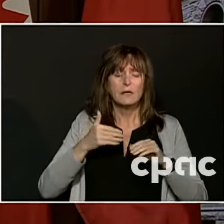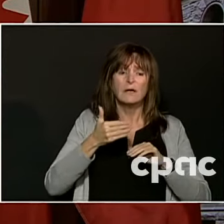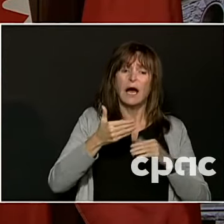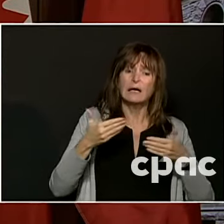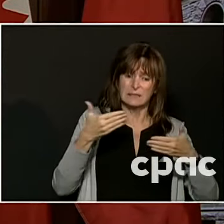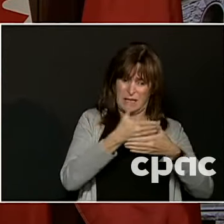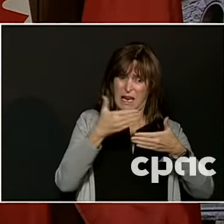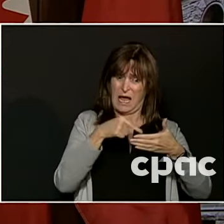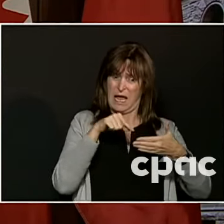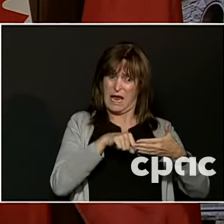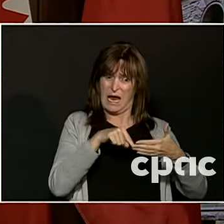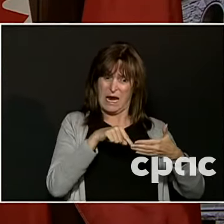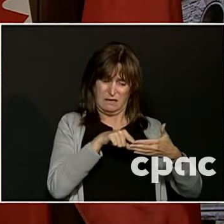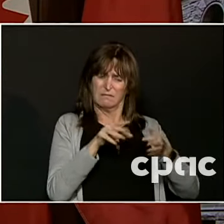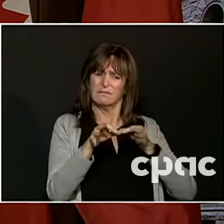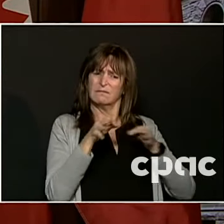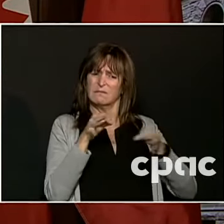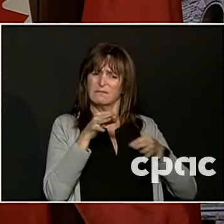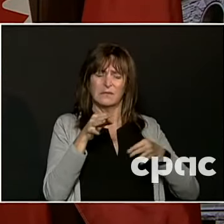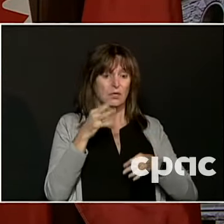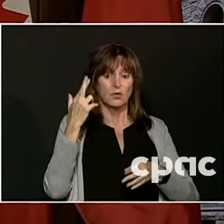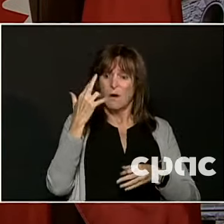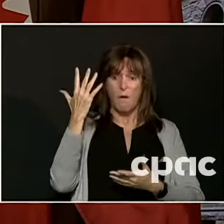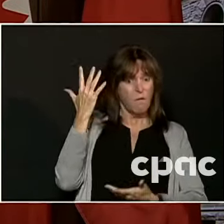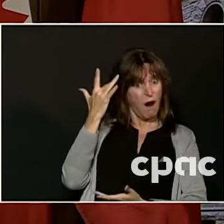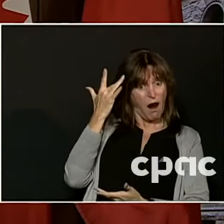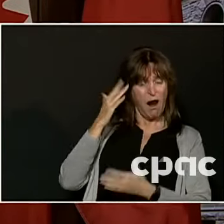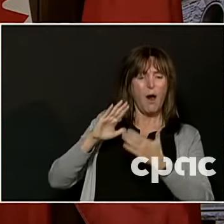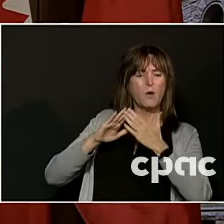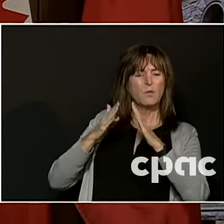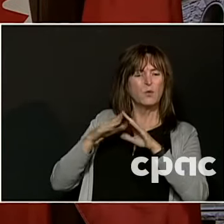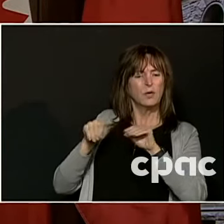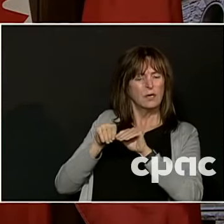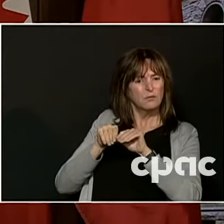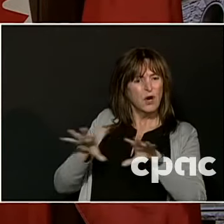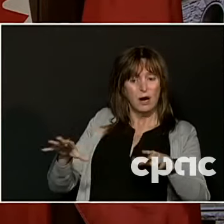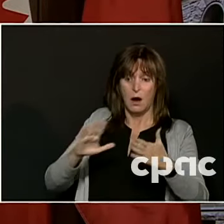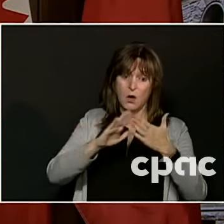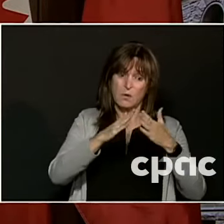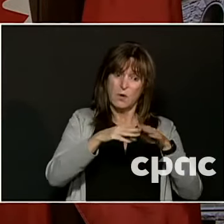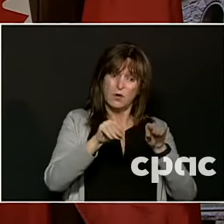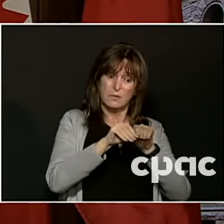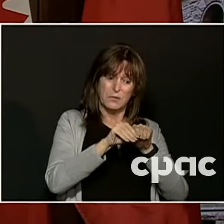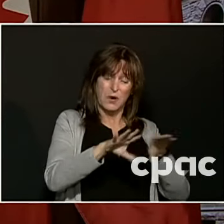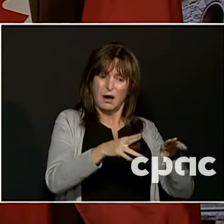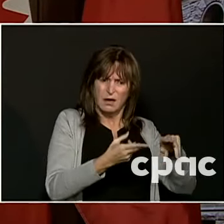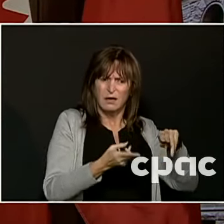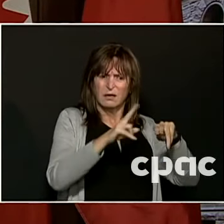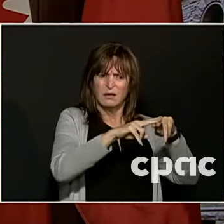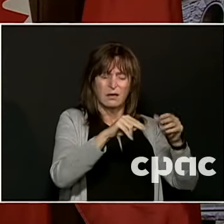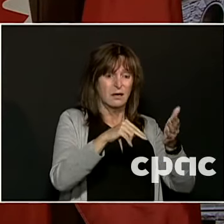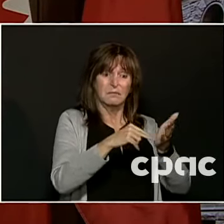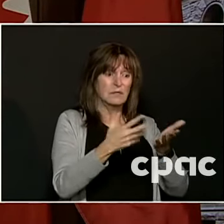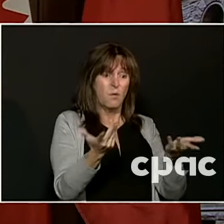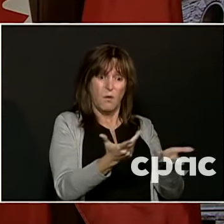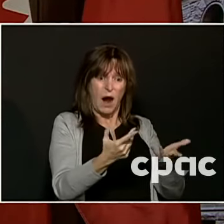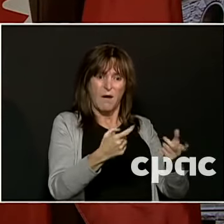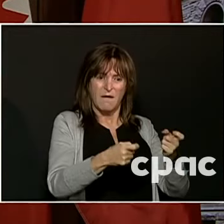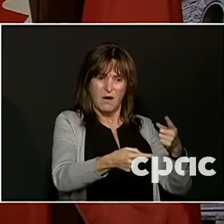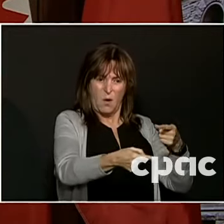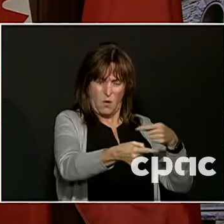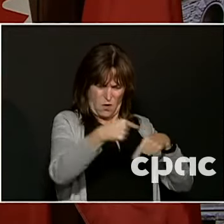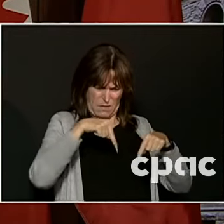As community spread increases, the number of cases where it's hard to identify the source of that case increases.